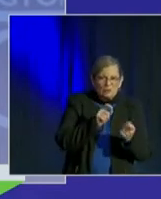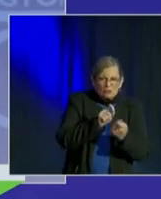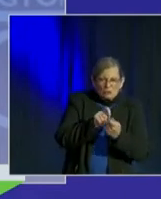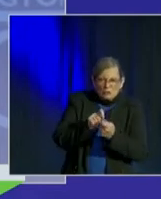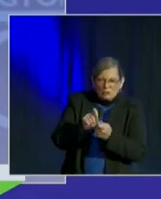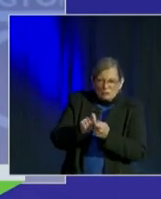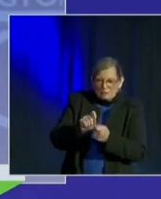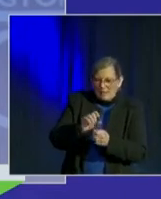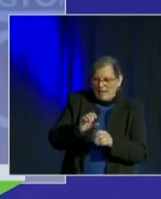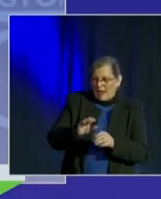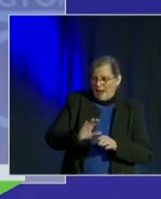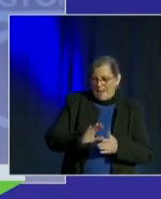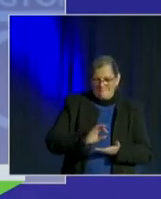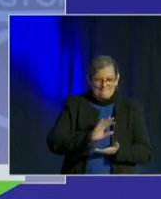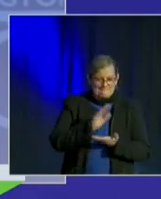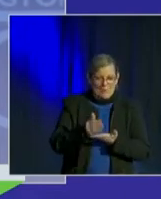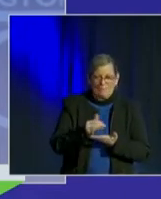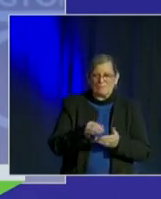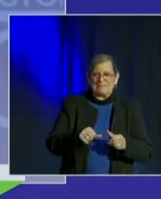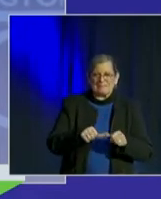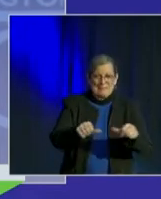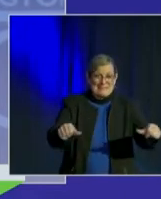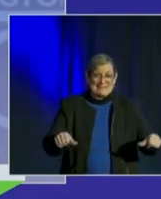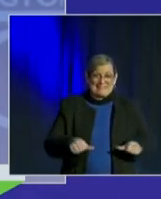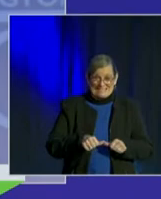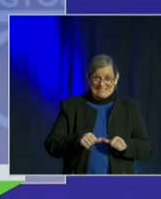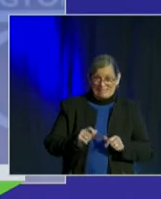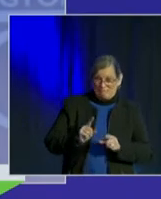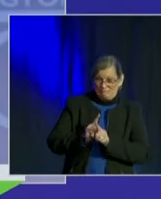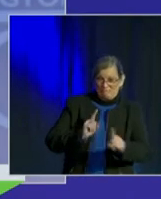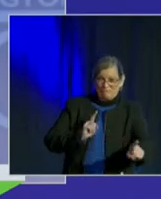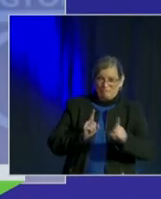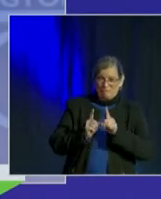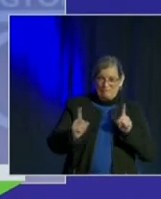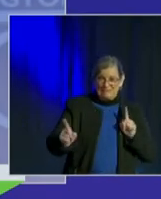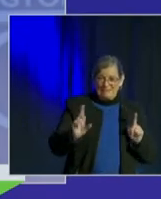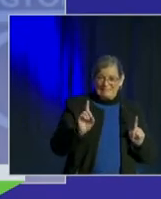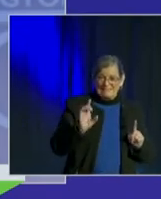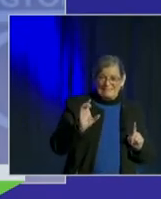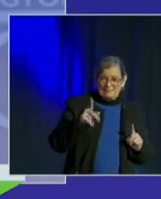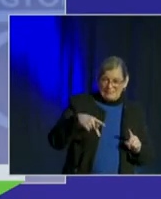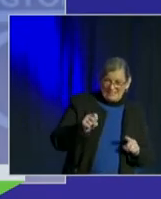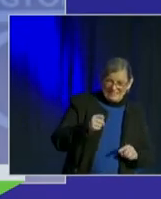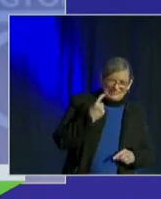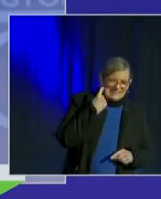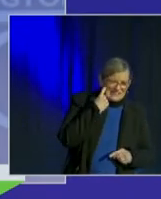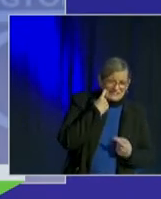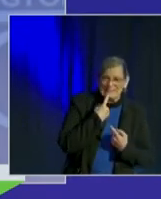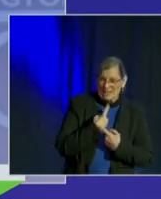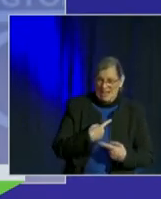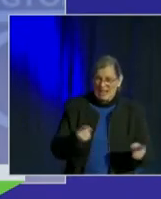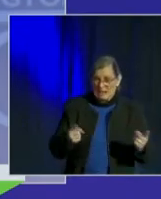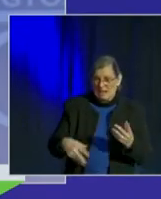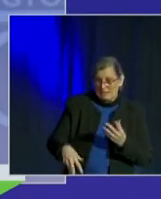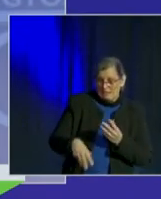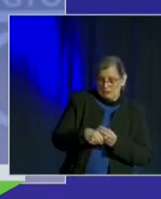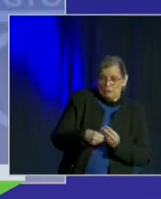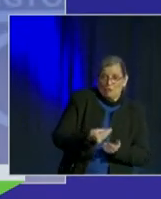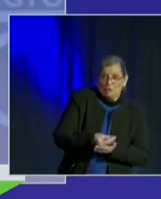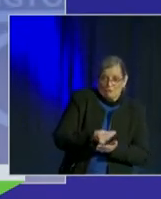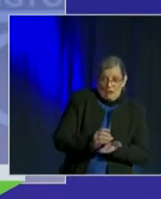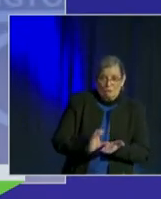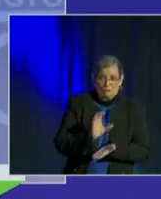students. He's just announced some additional funding that will be available for schools to consider even more creative options to some